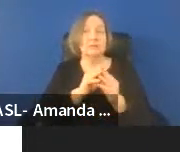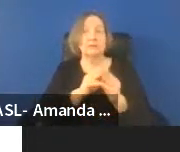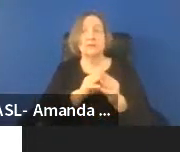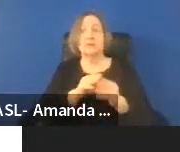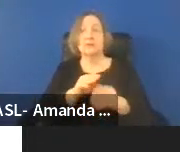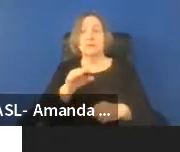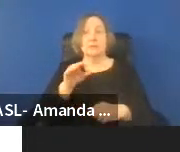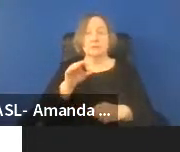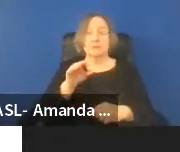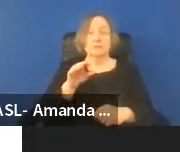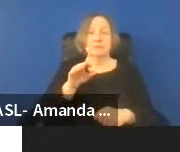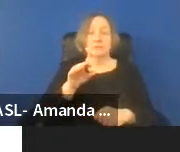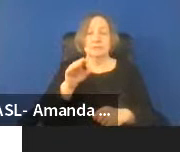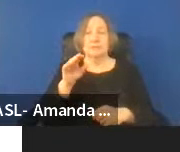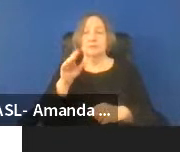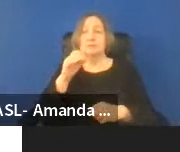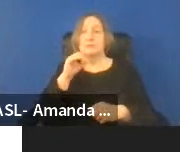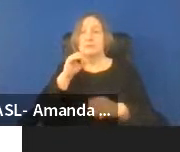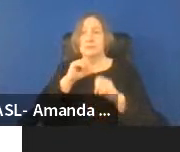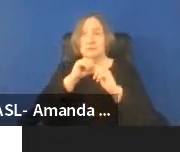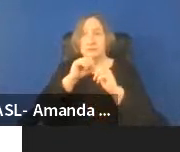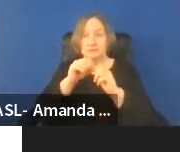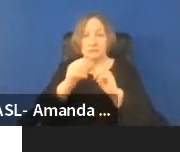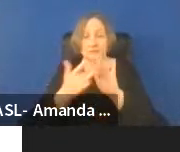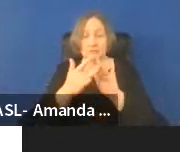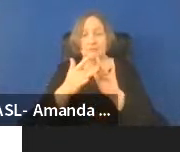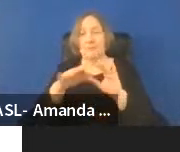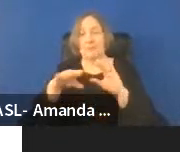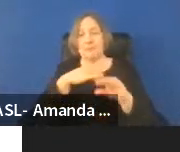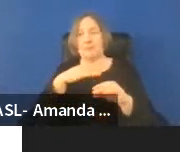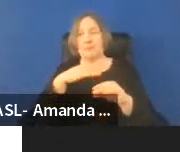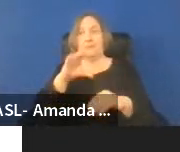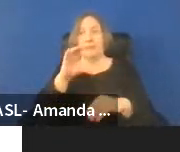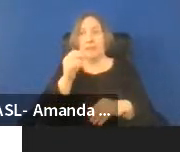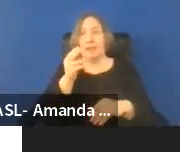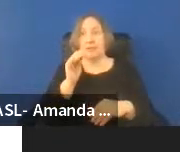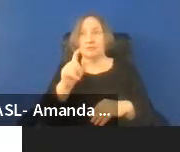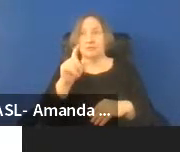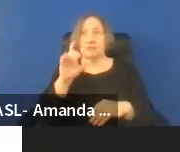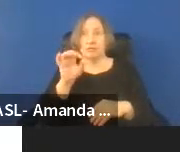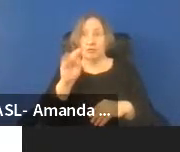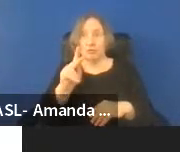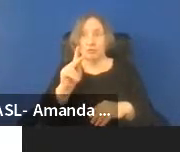Please don't hesitate to contact us by email at